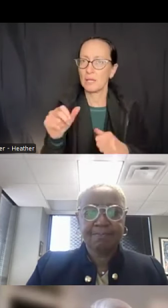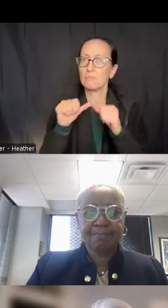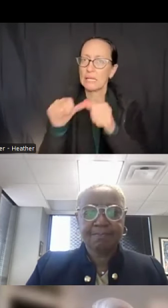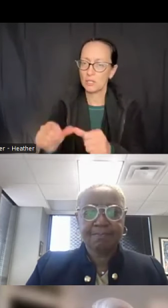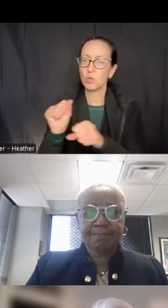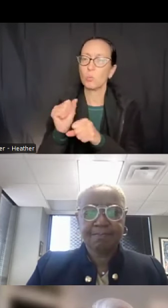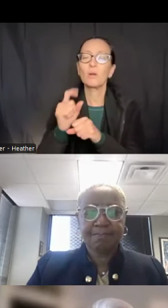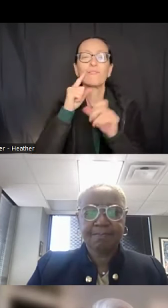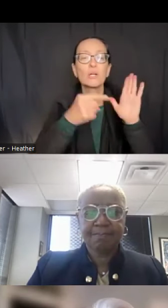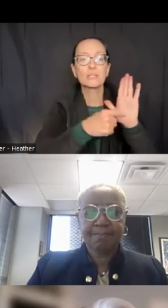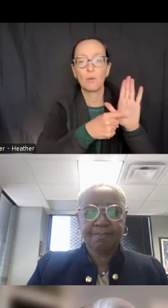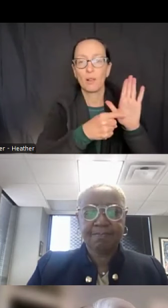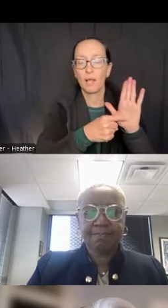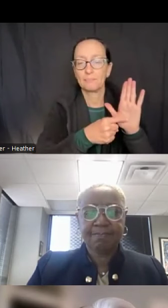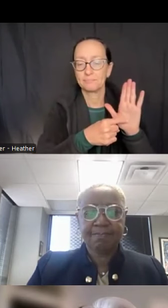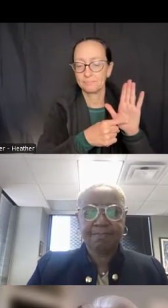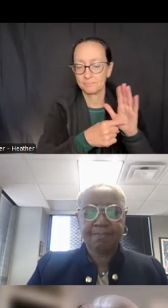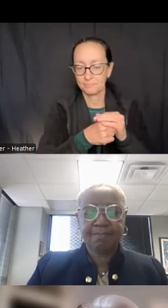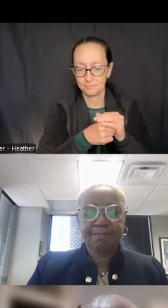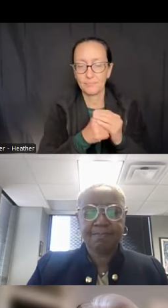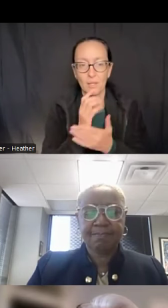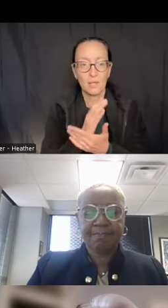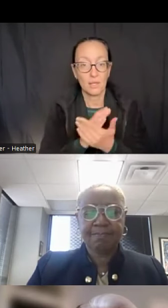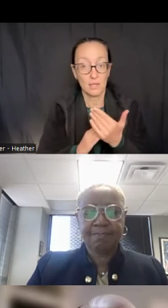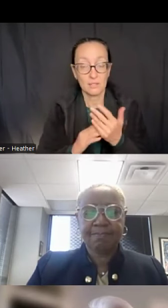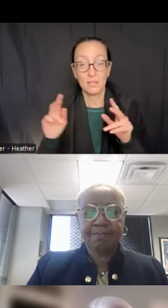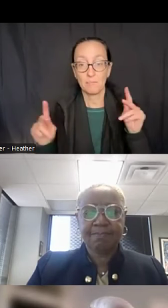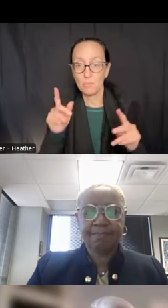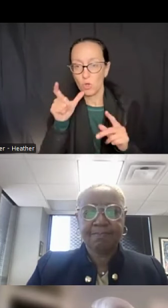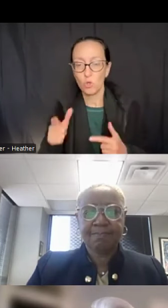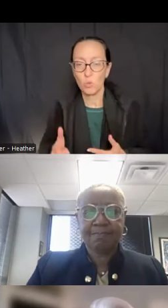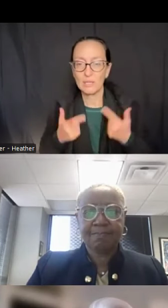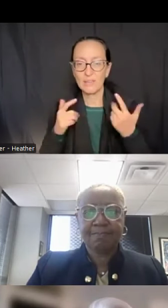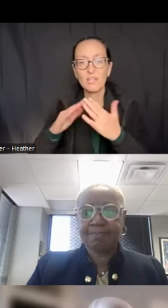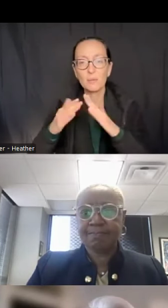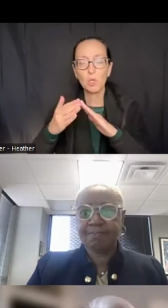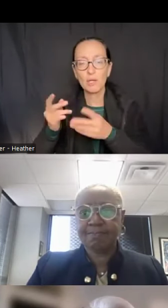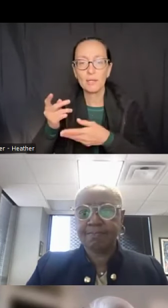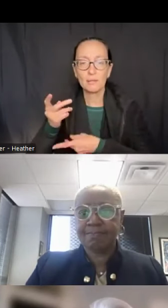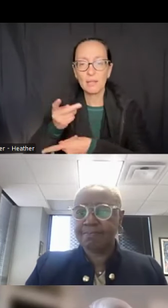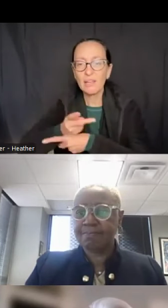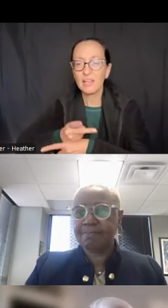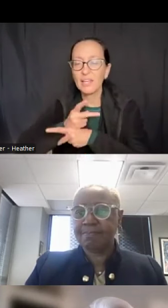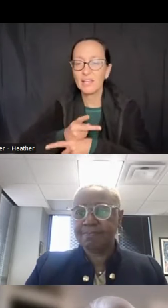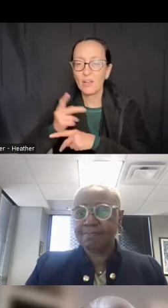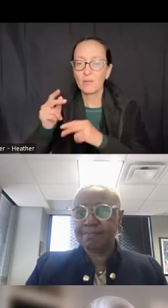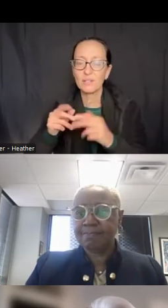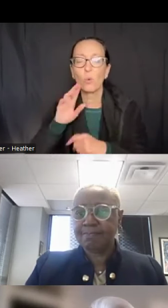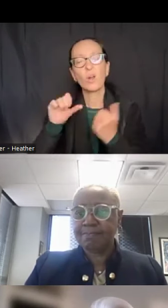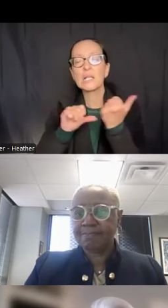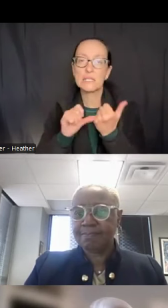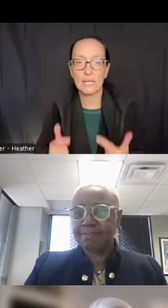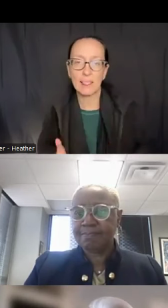For instance, some people in community residential care facilities or assisted living facilities, as they're commonly referred